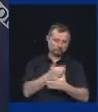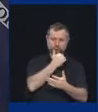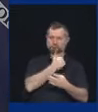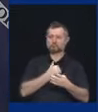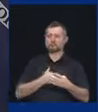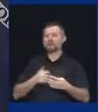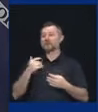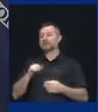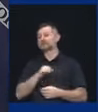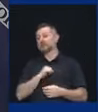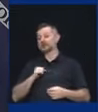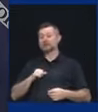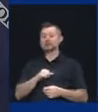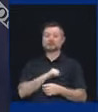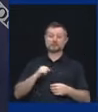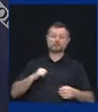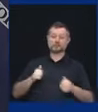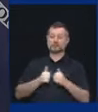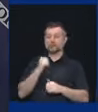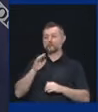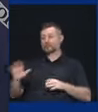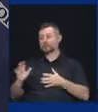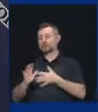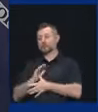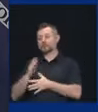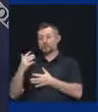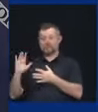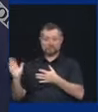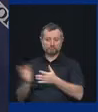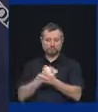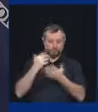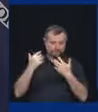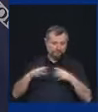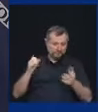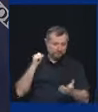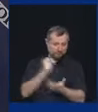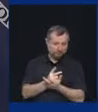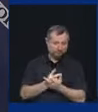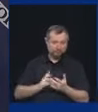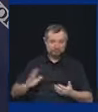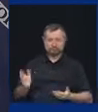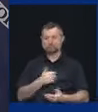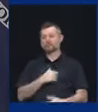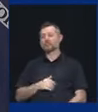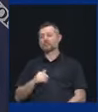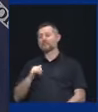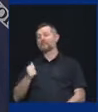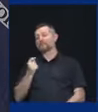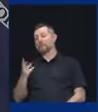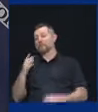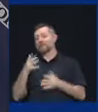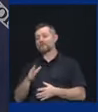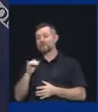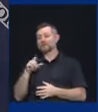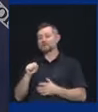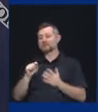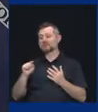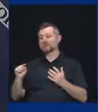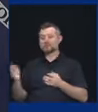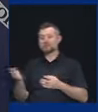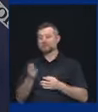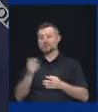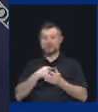the Assembly's priorities were done in the budget. So there are a few bills that are being considered. For me, the main